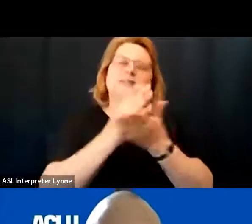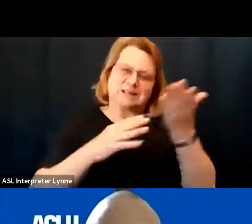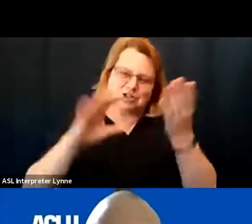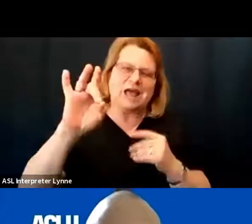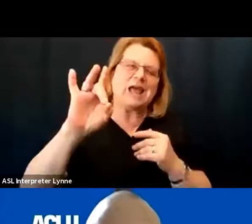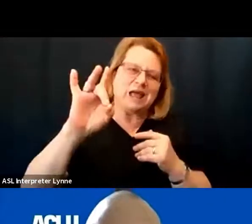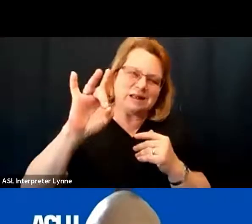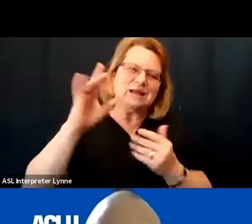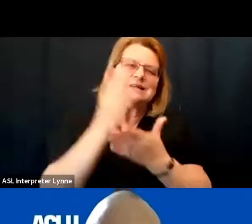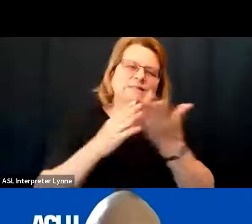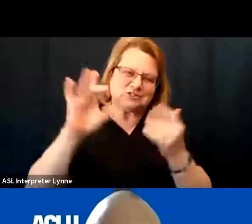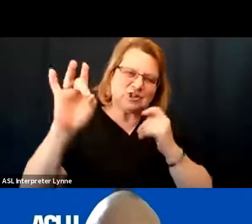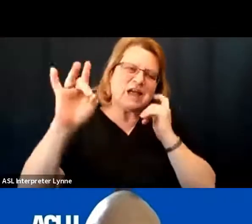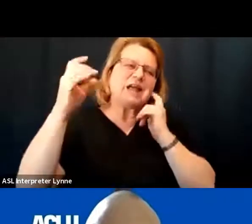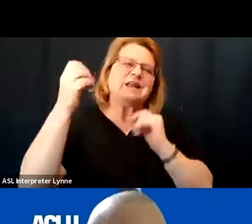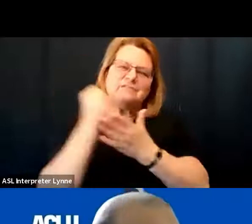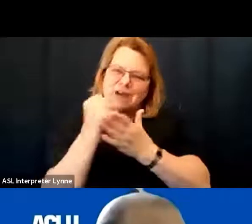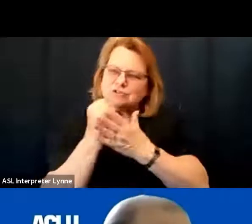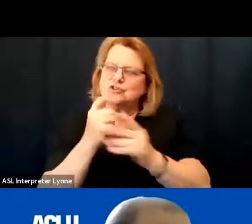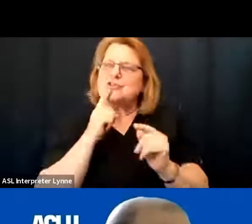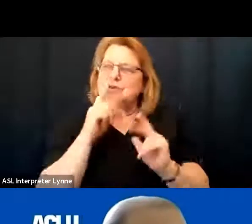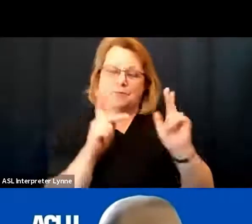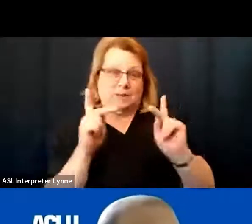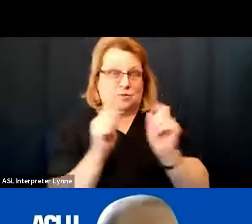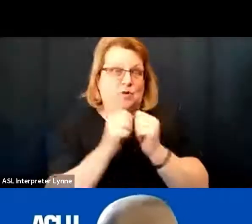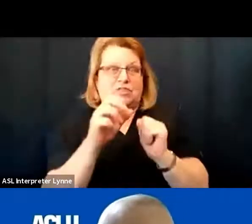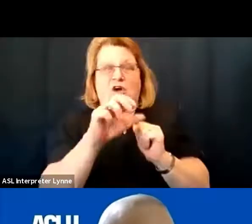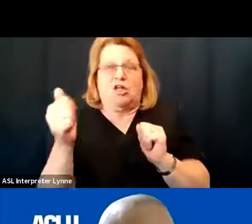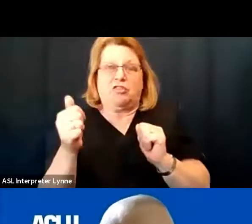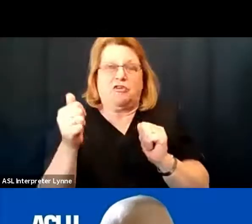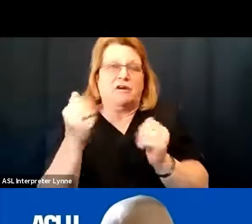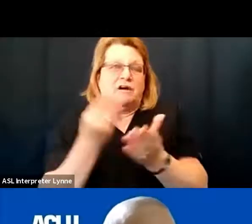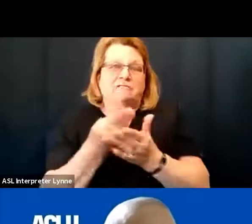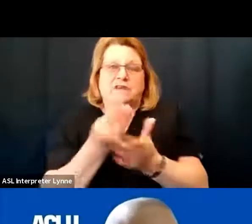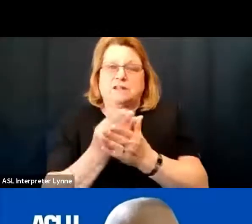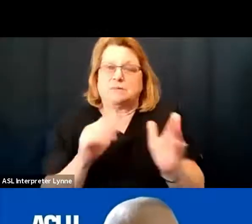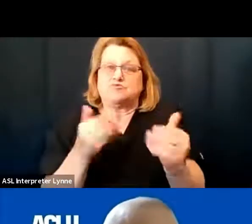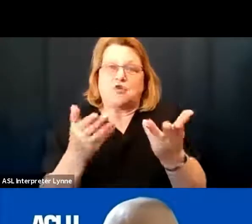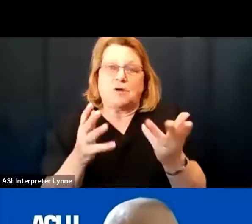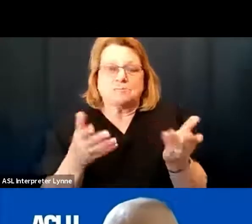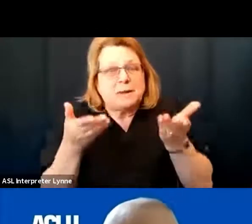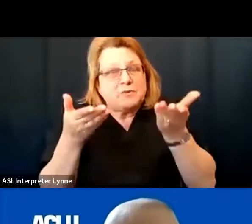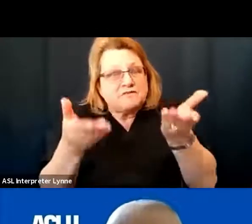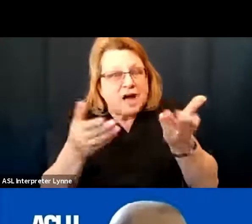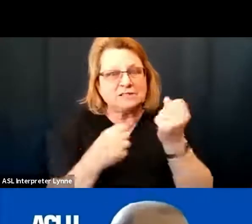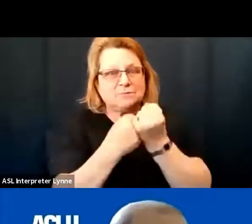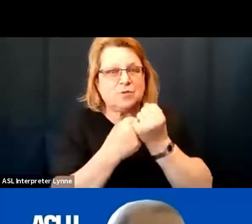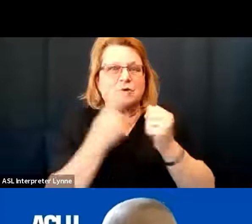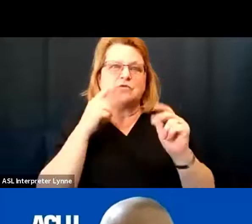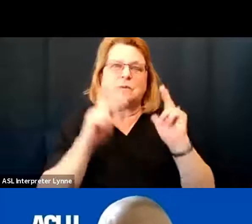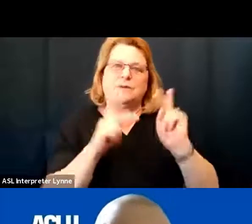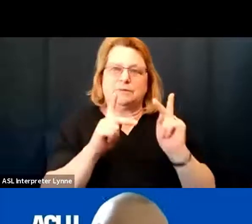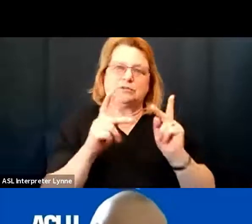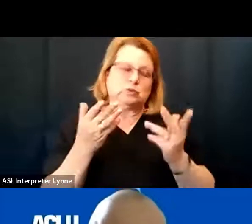governmental funding programs or other funding programs that exist that provide support for people to secure